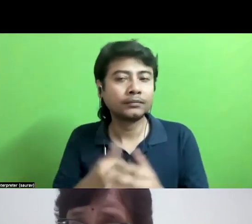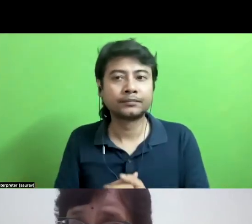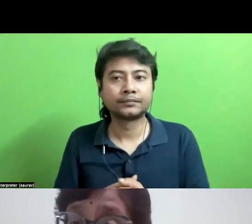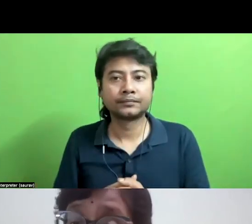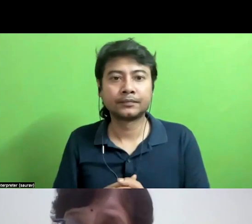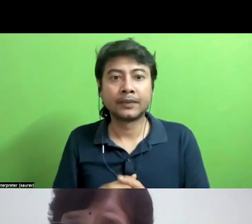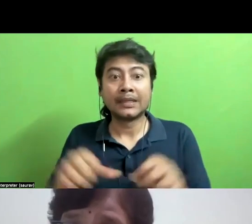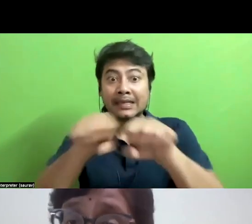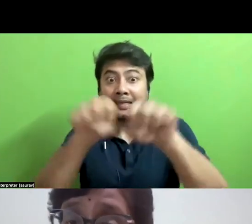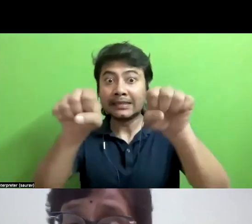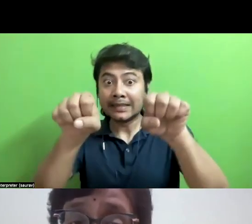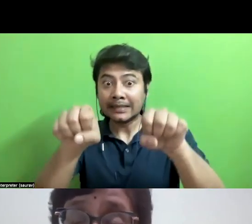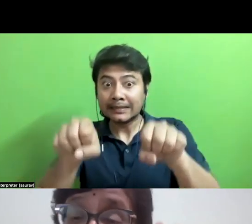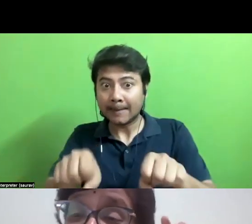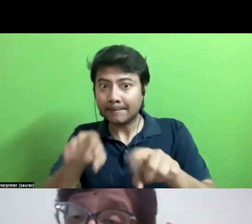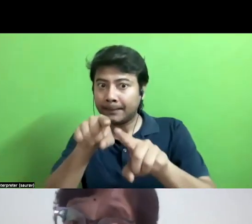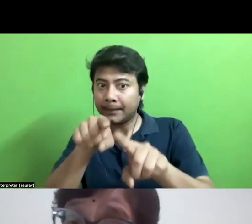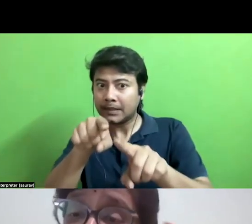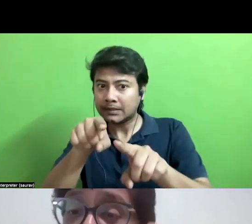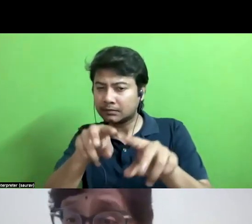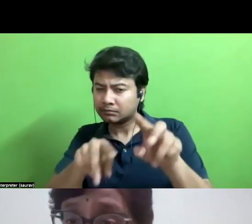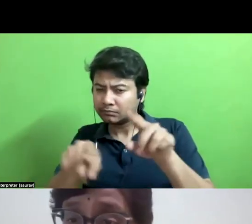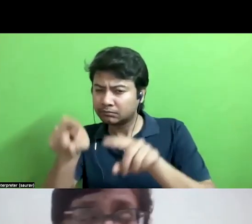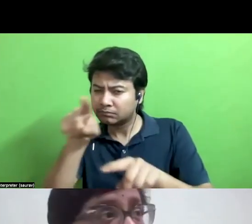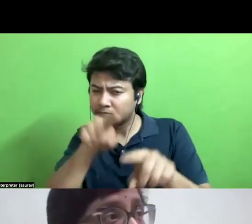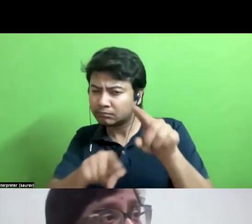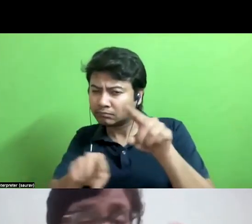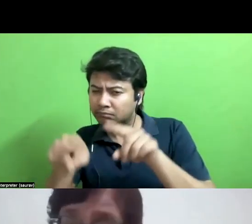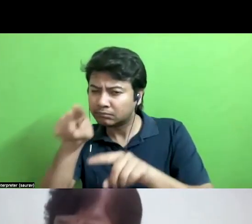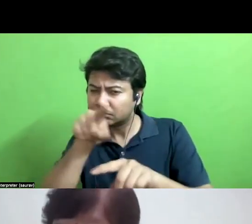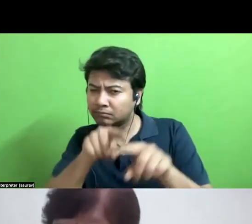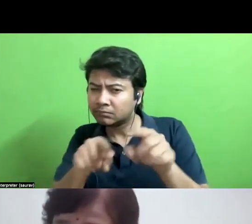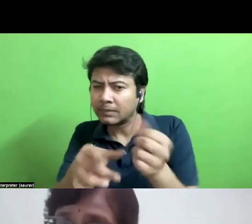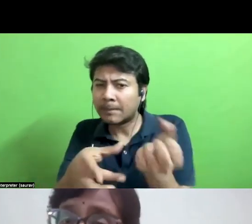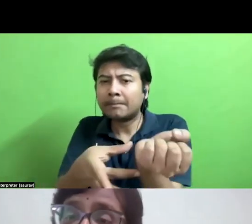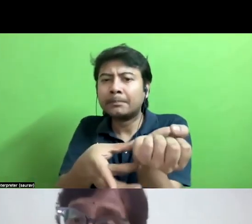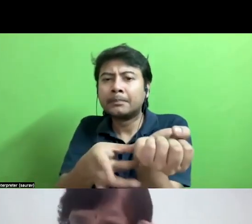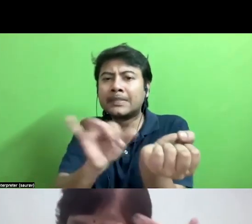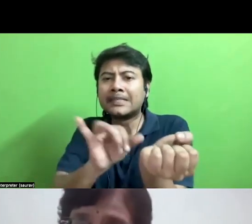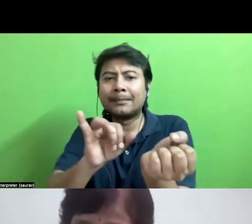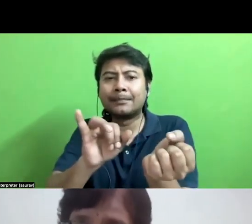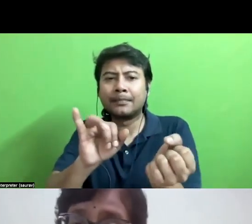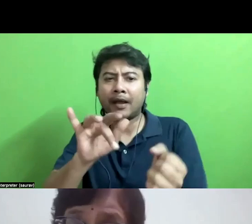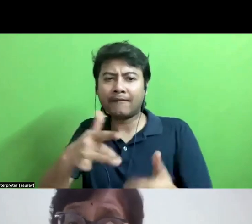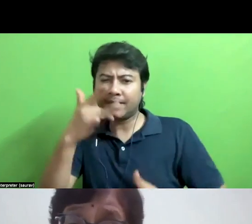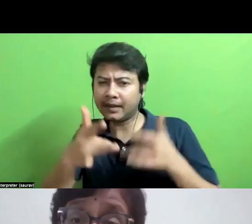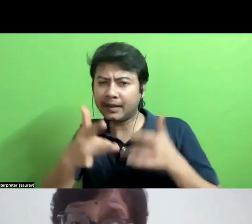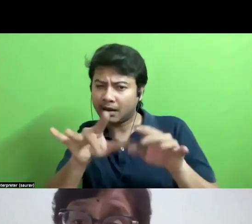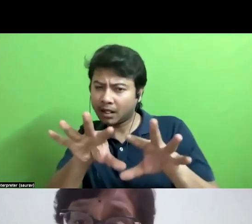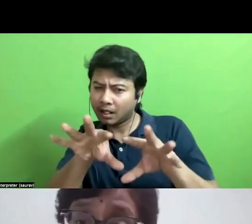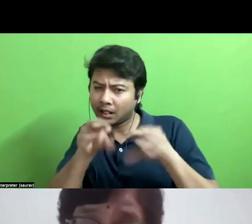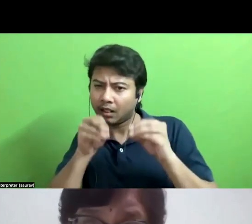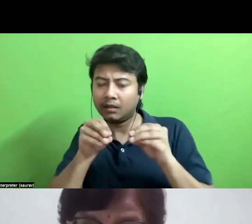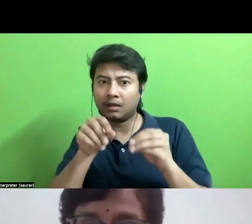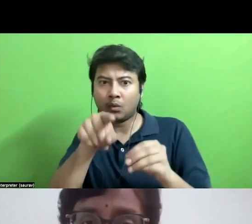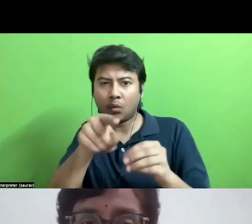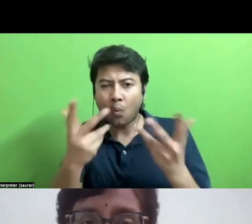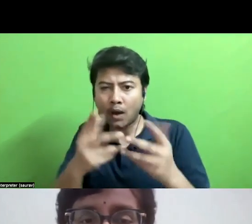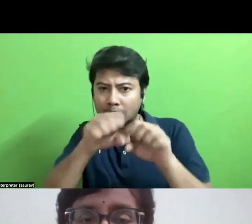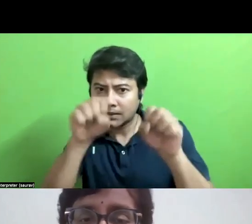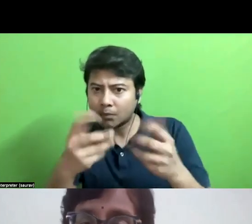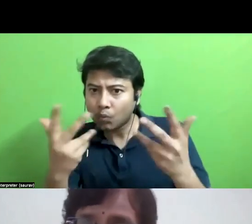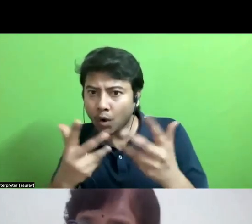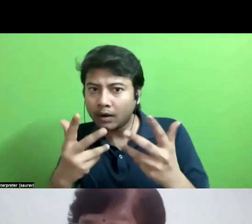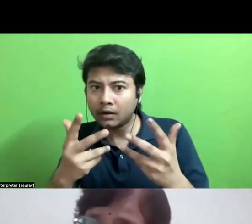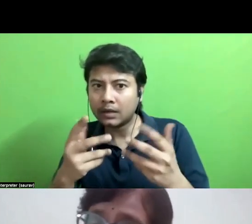system. This skill is called sense making. So if we need to, I will show you in the next slides what we are planning with all of